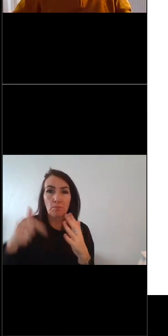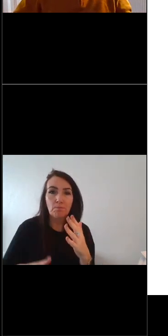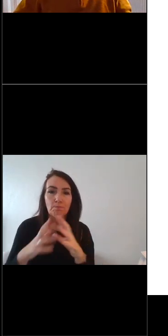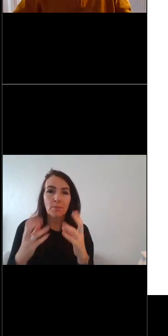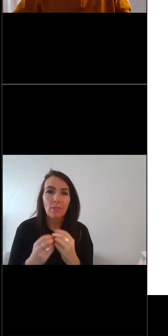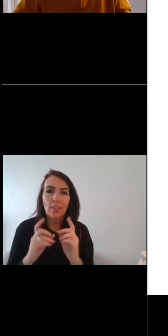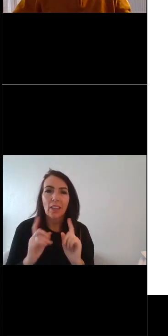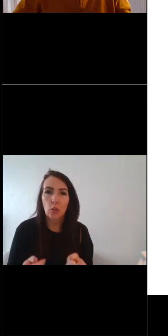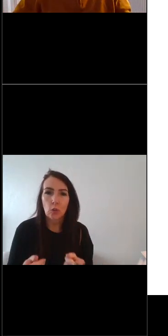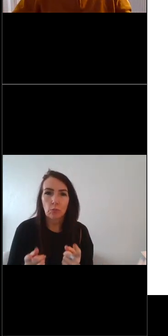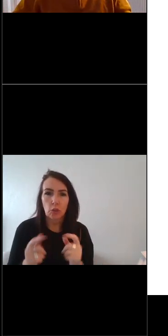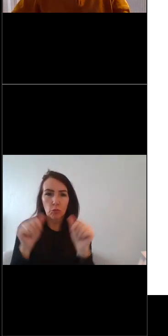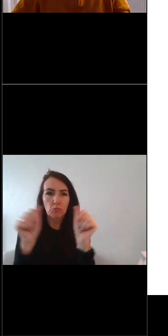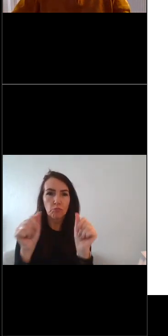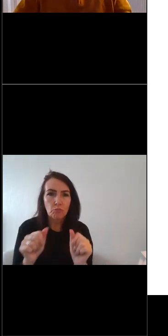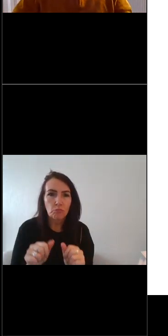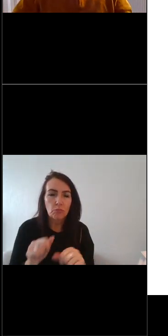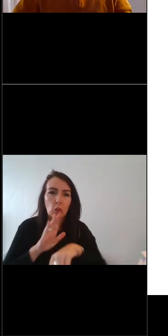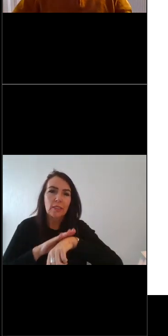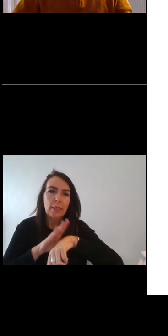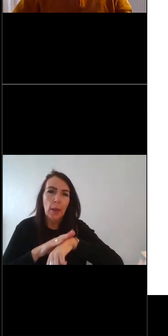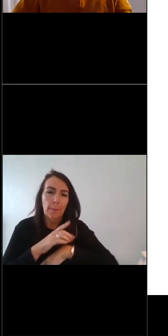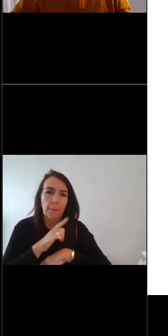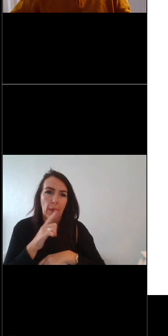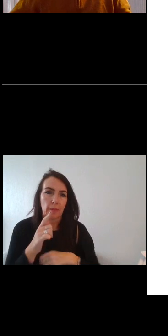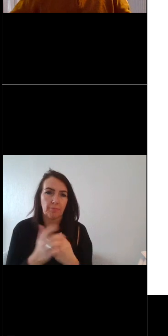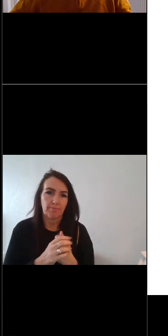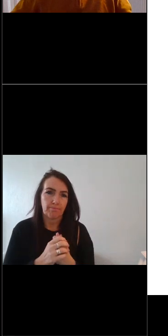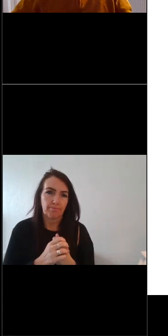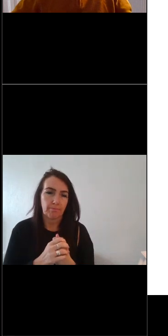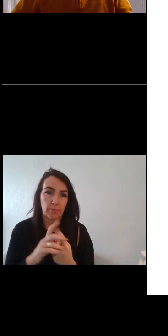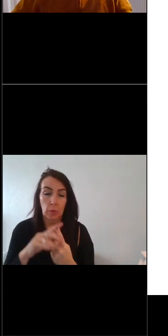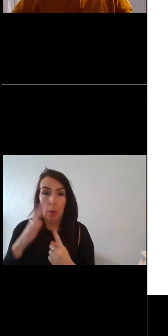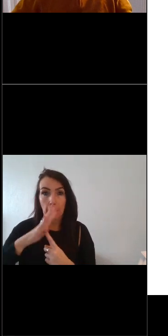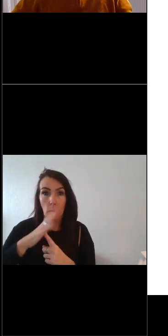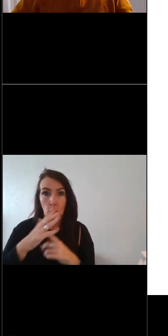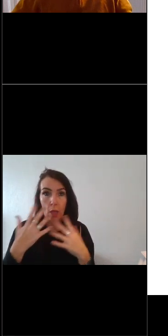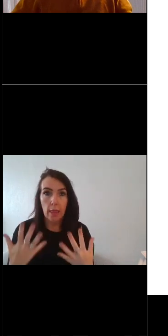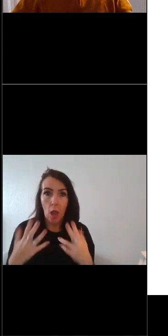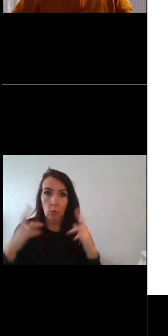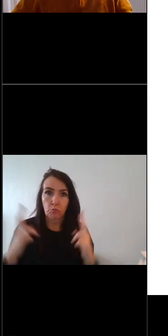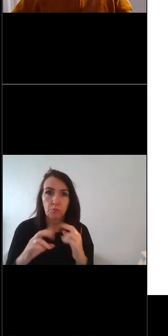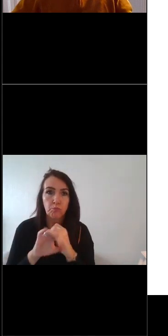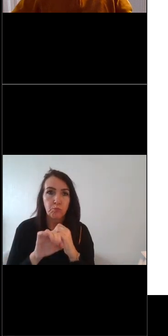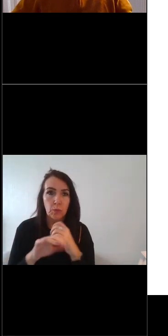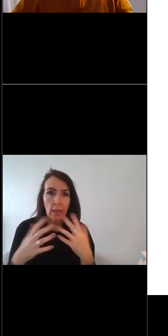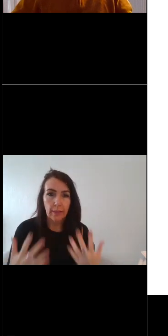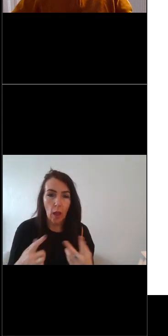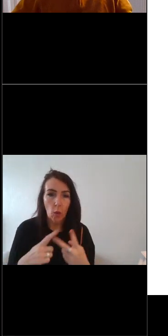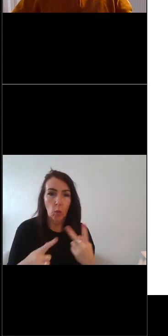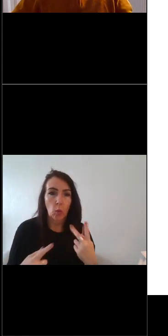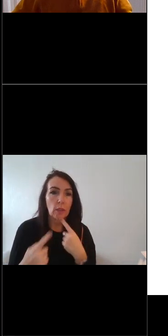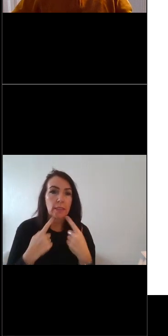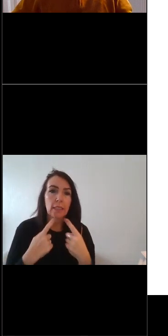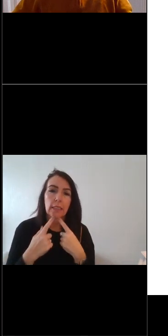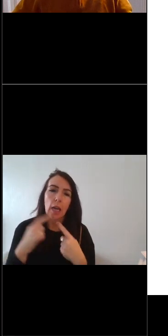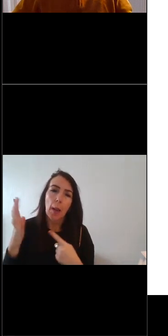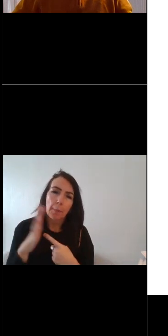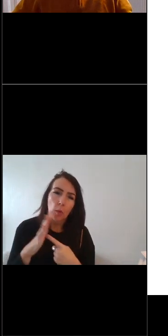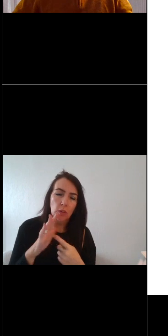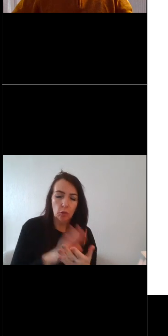of these subjects due to time, but fleet decarbonisation matters now. Data is really important to the transition